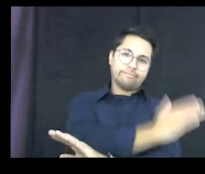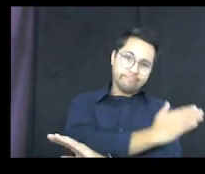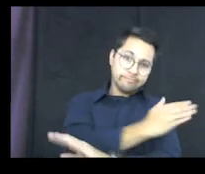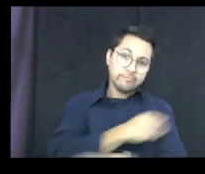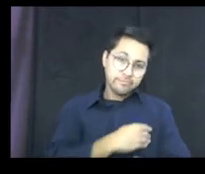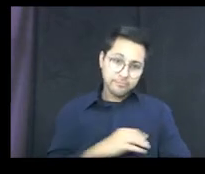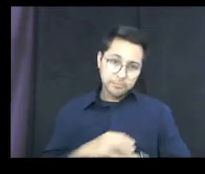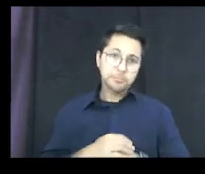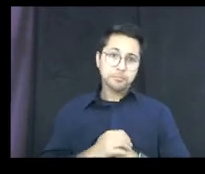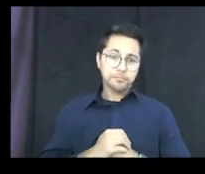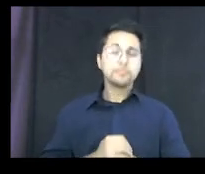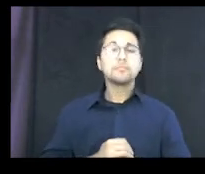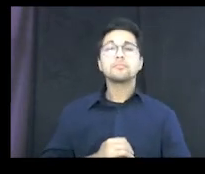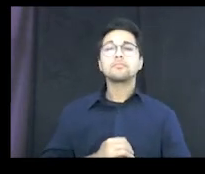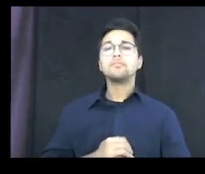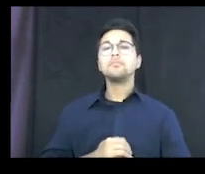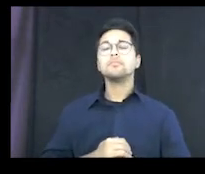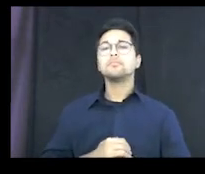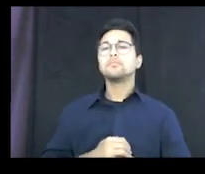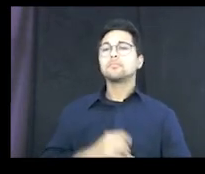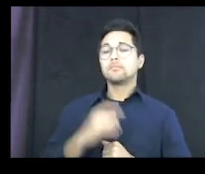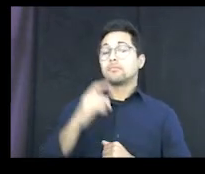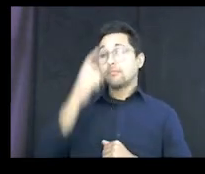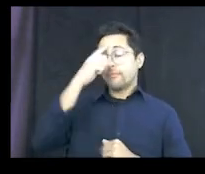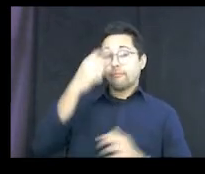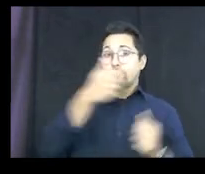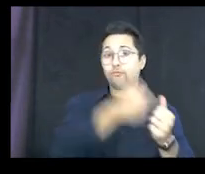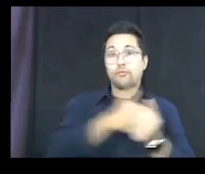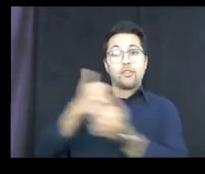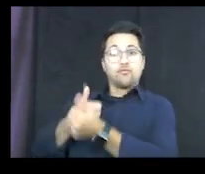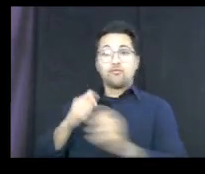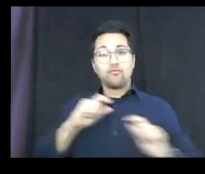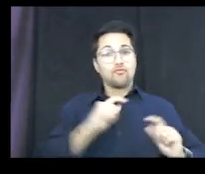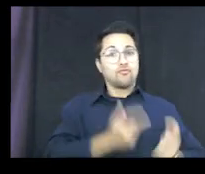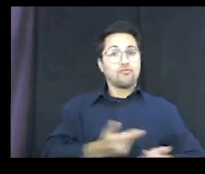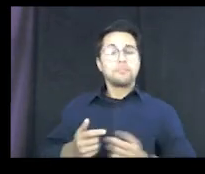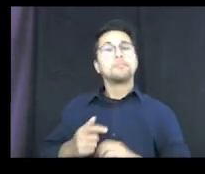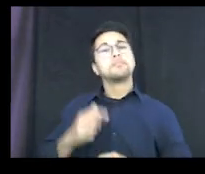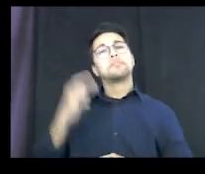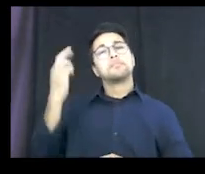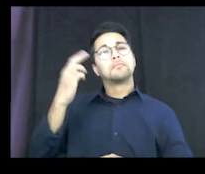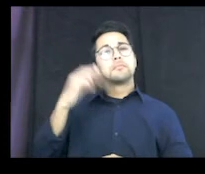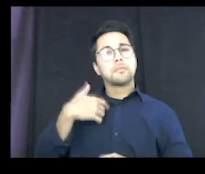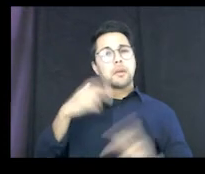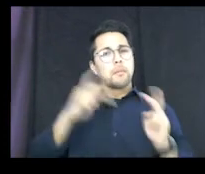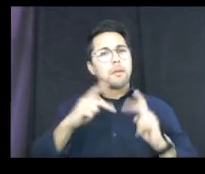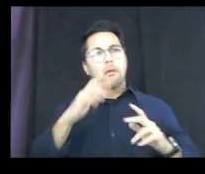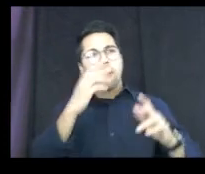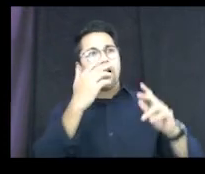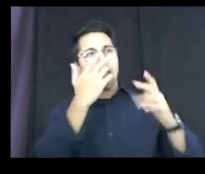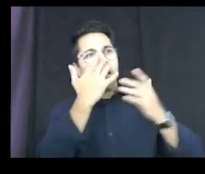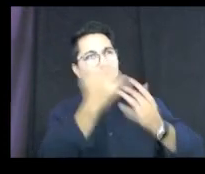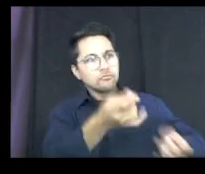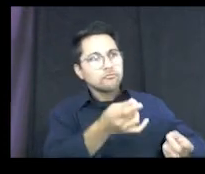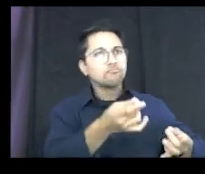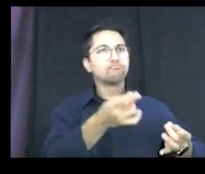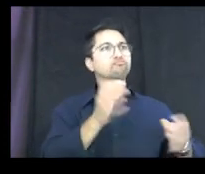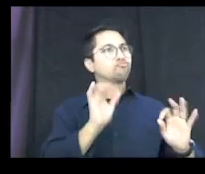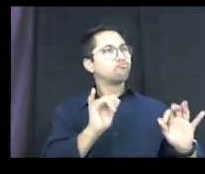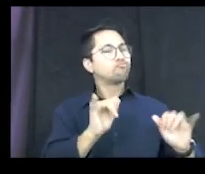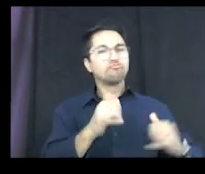for it, for each group, so that the interest is kept